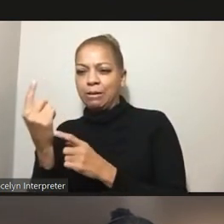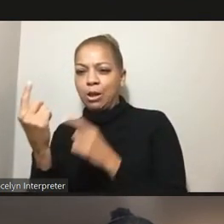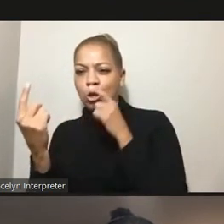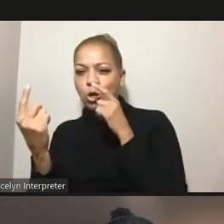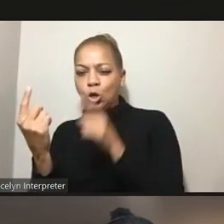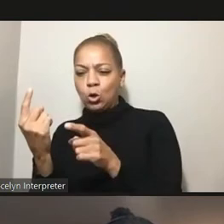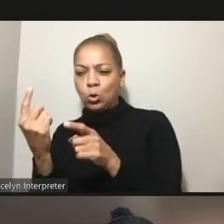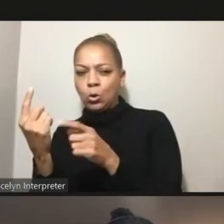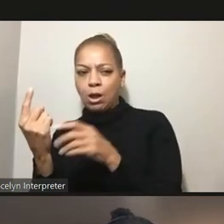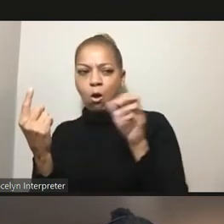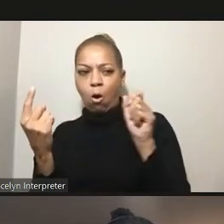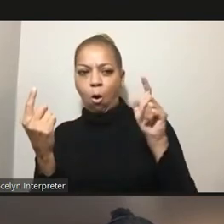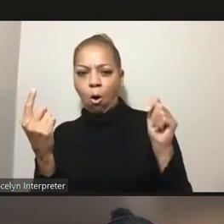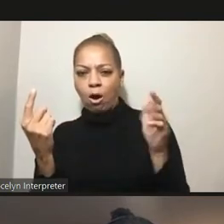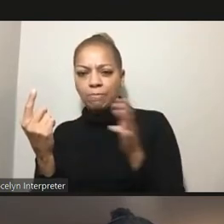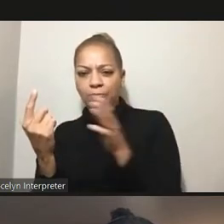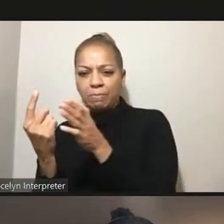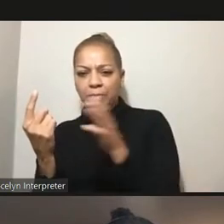The other